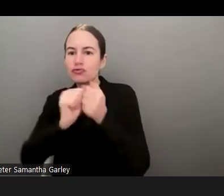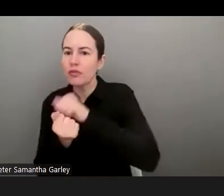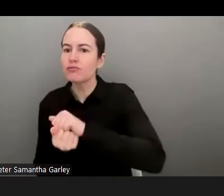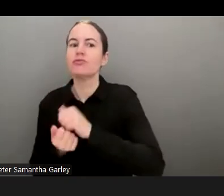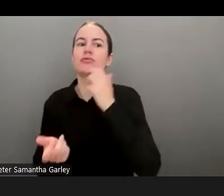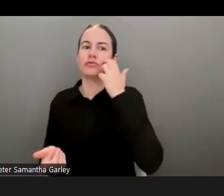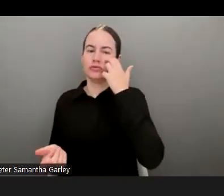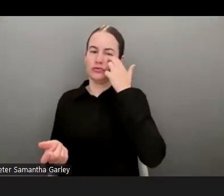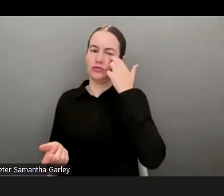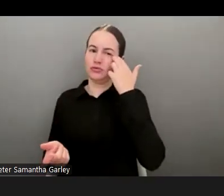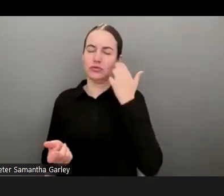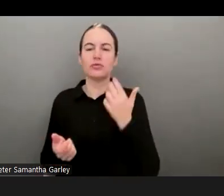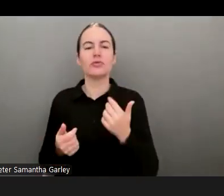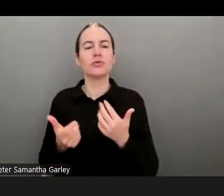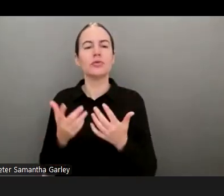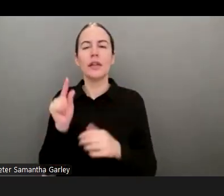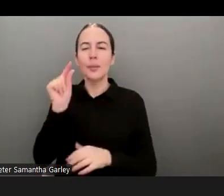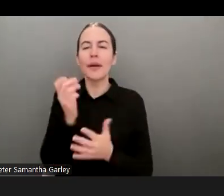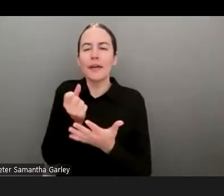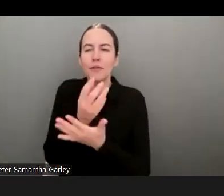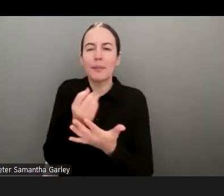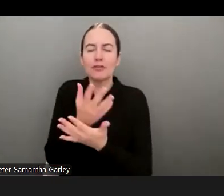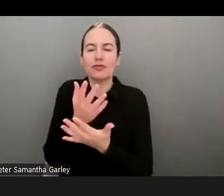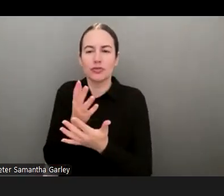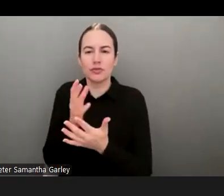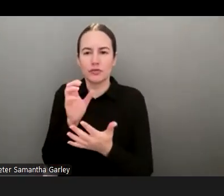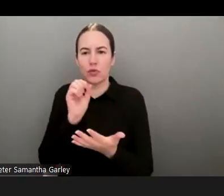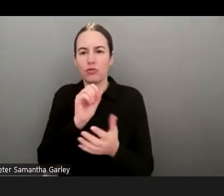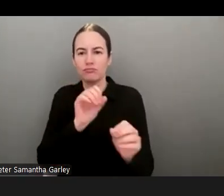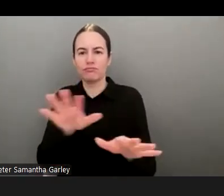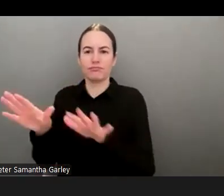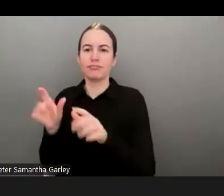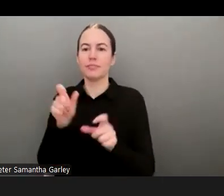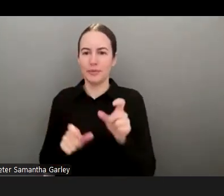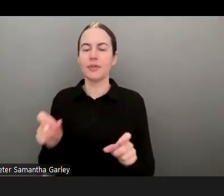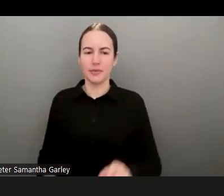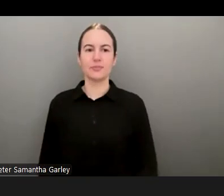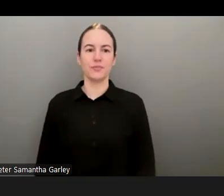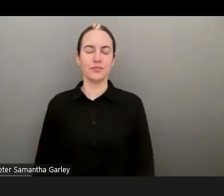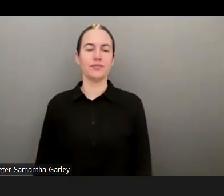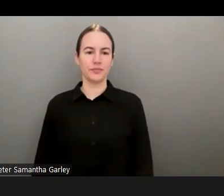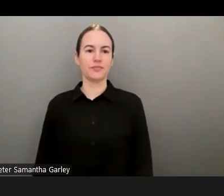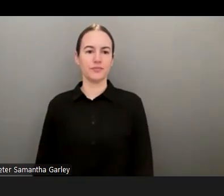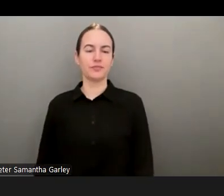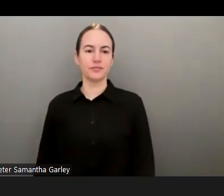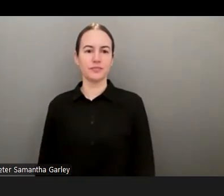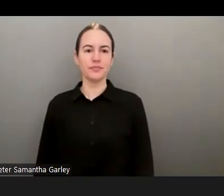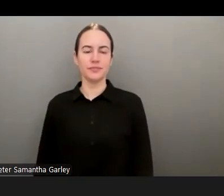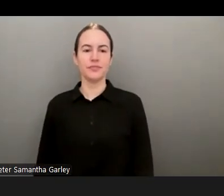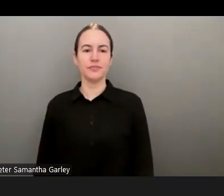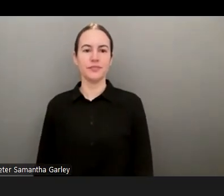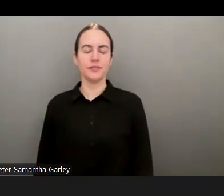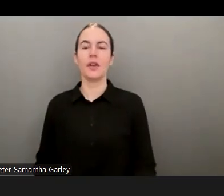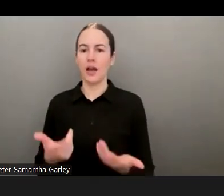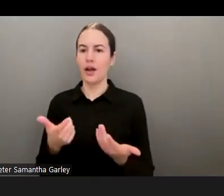the possible shortcomings what they might have in the service. So, and it's very concrete to find. And in that moment,